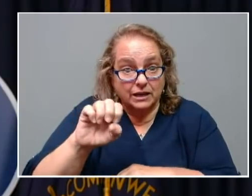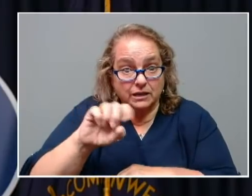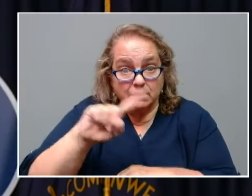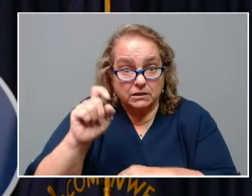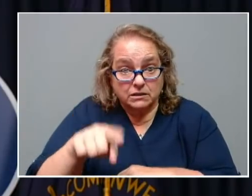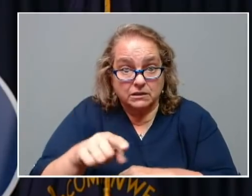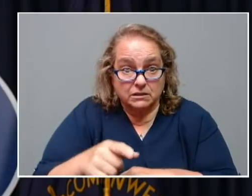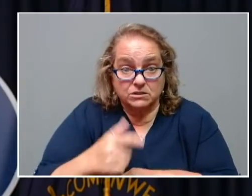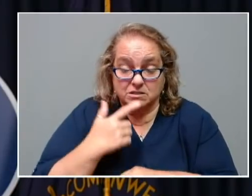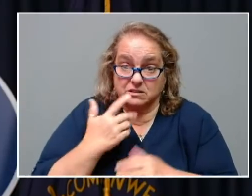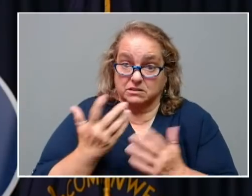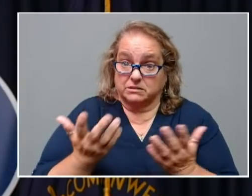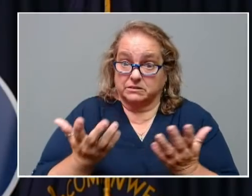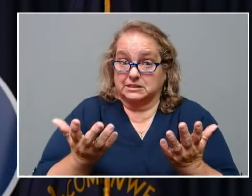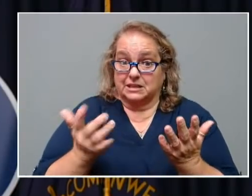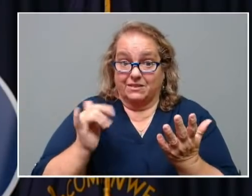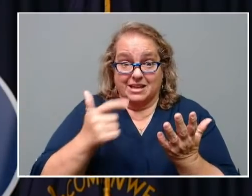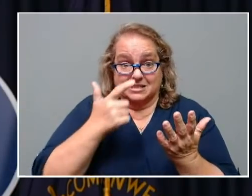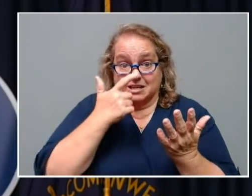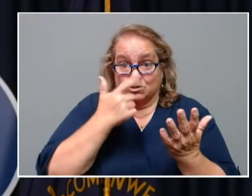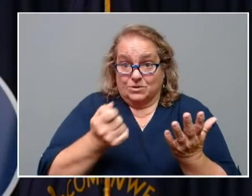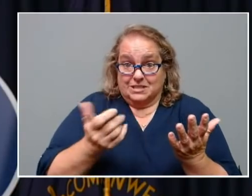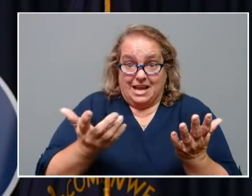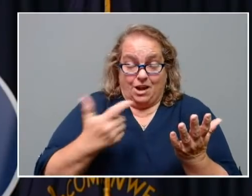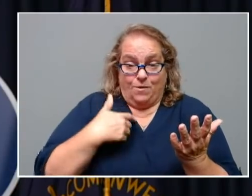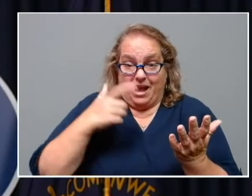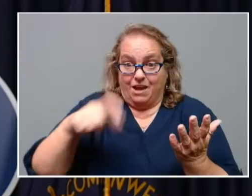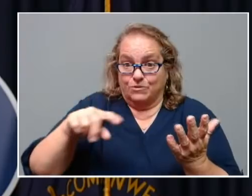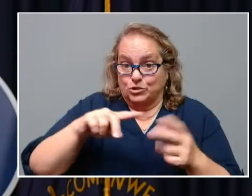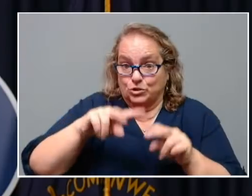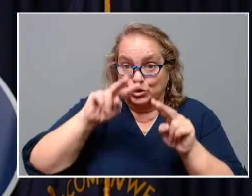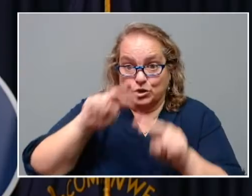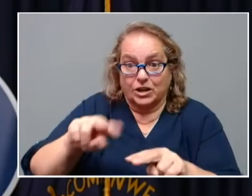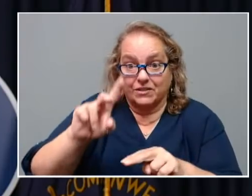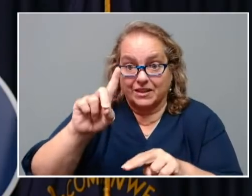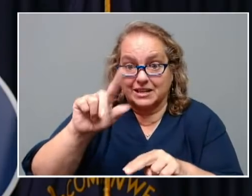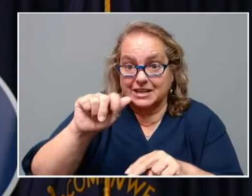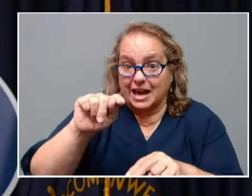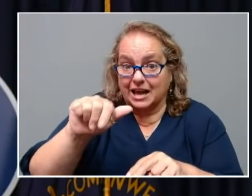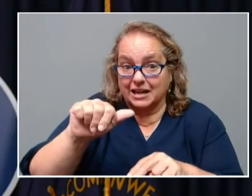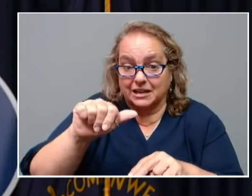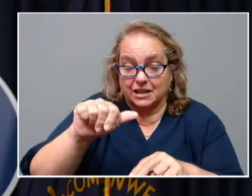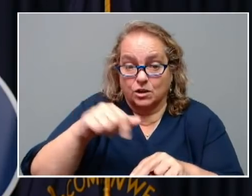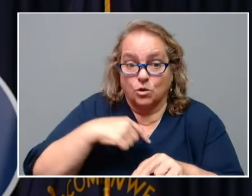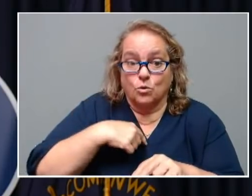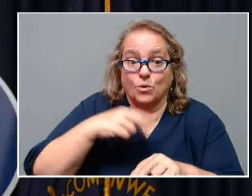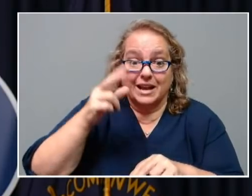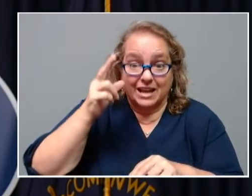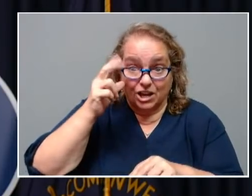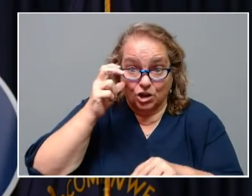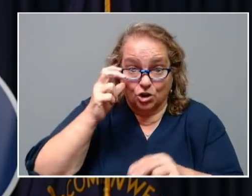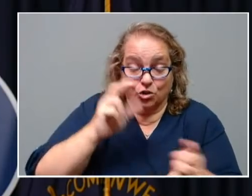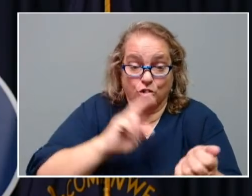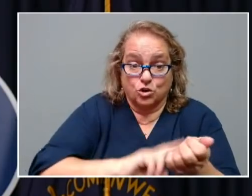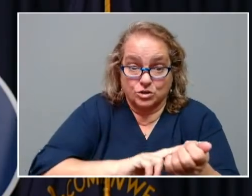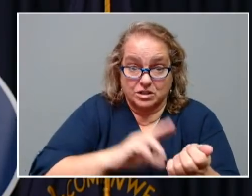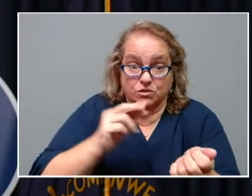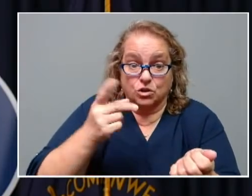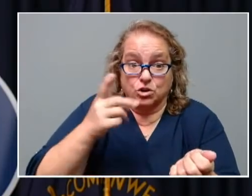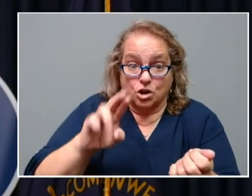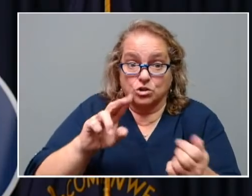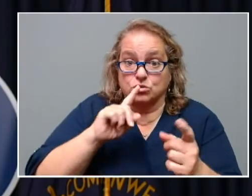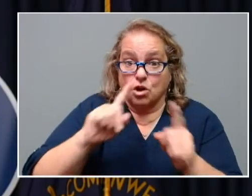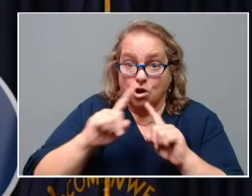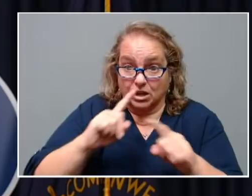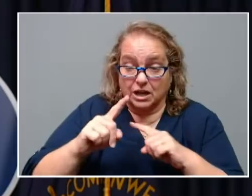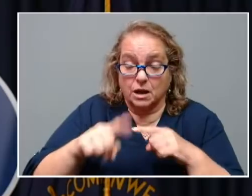Well, that's interesting, and I think we'd have to look at the data on that. We hear the nurses and the doctors talking about